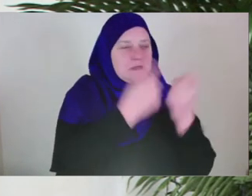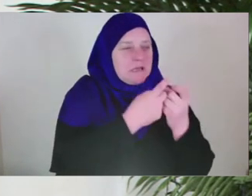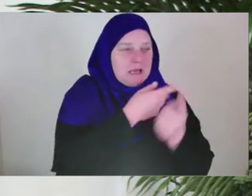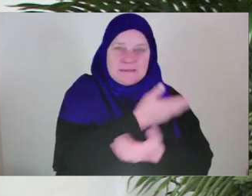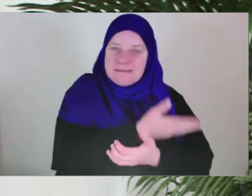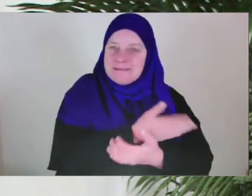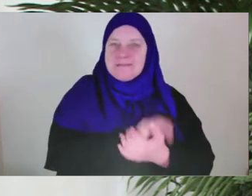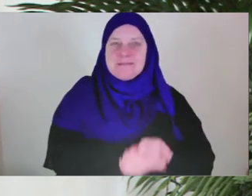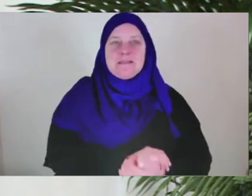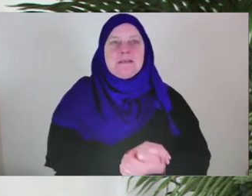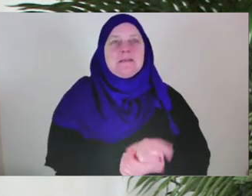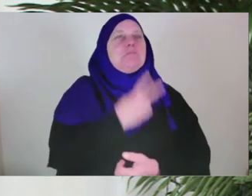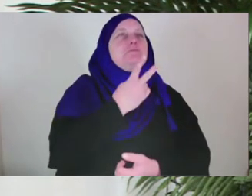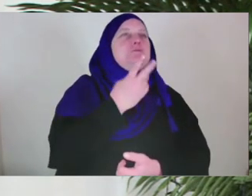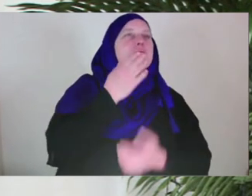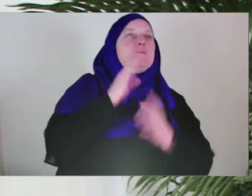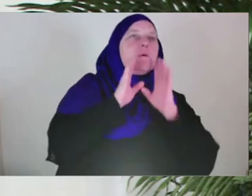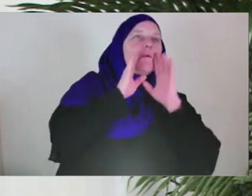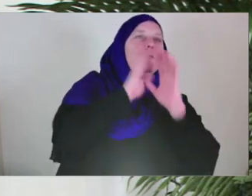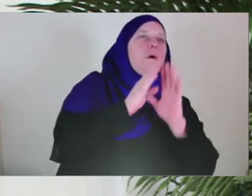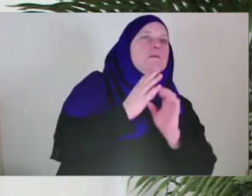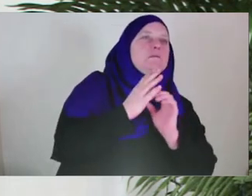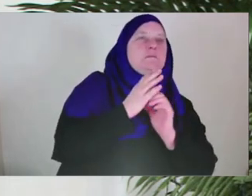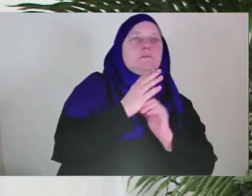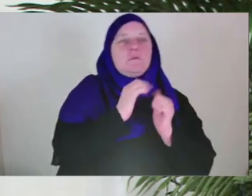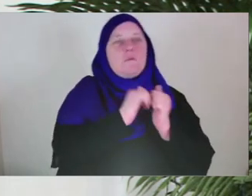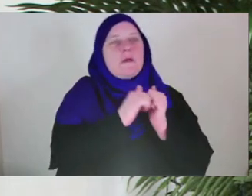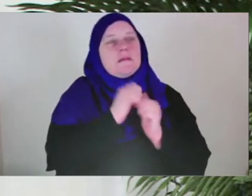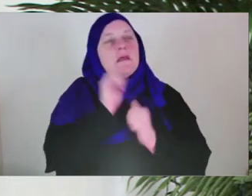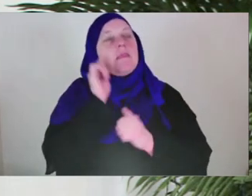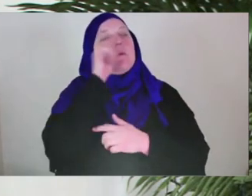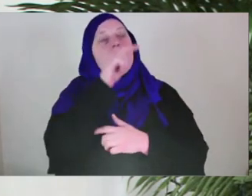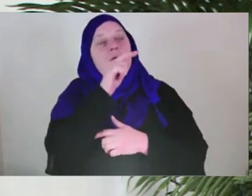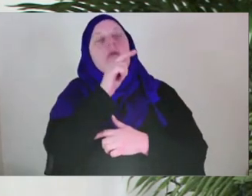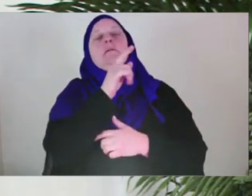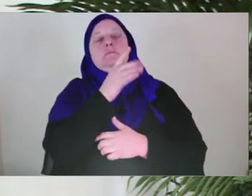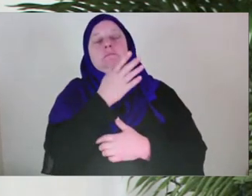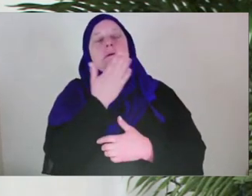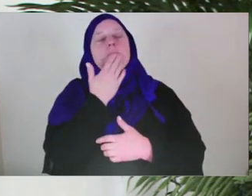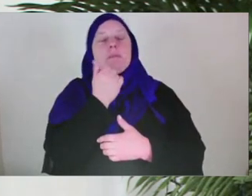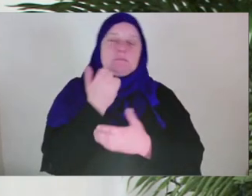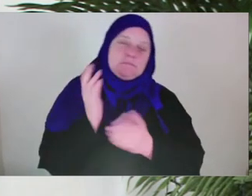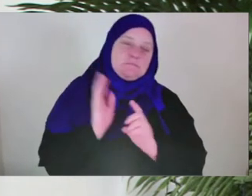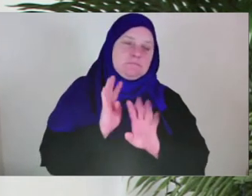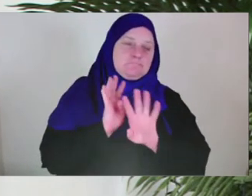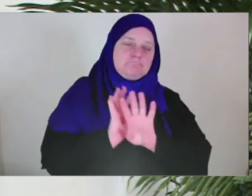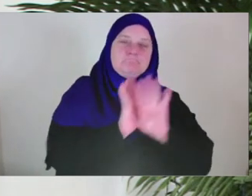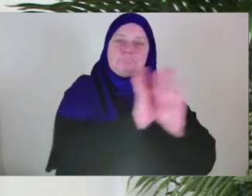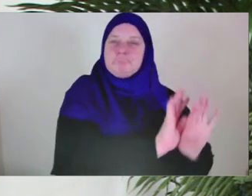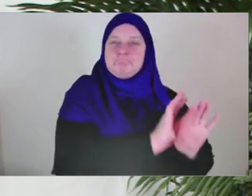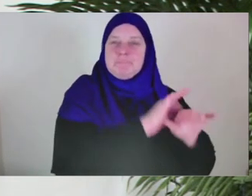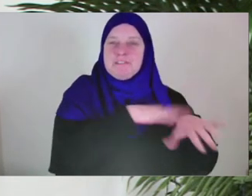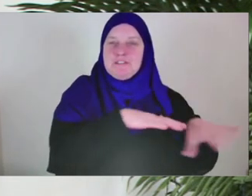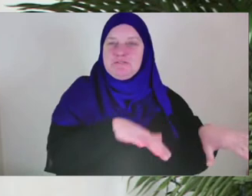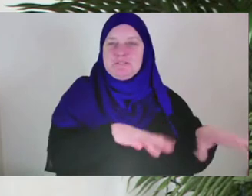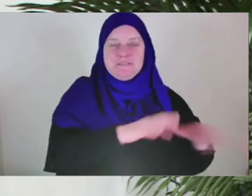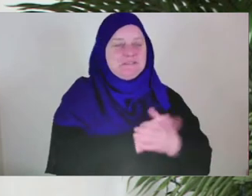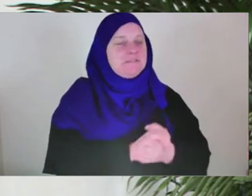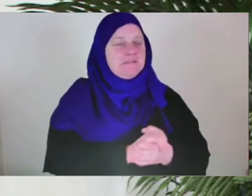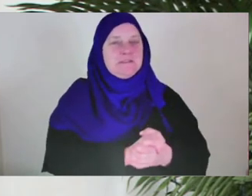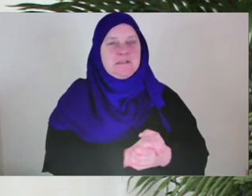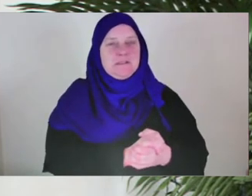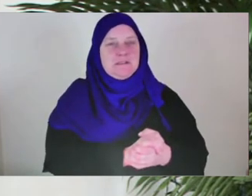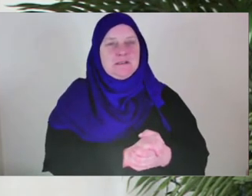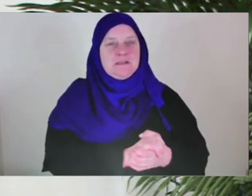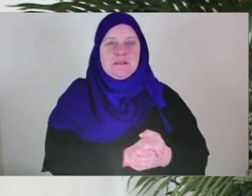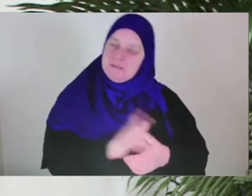there, ages 4 to 13, we have some classes there. Yep, that's right. You heard it. I know